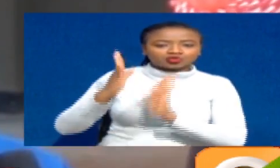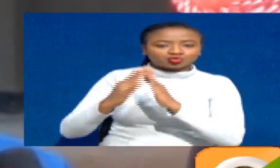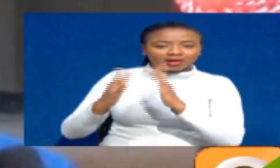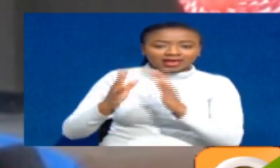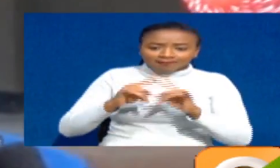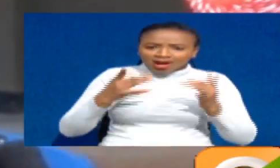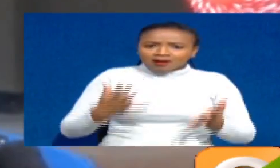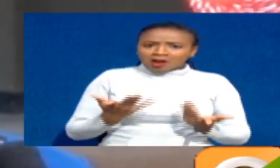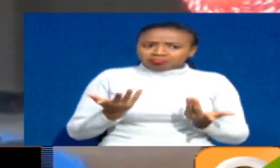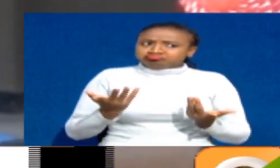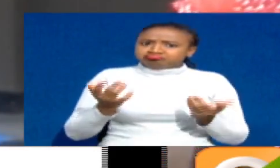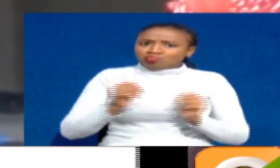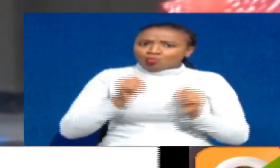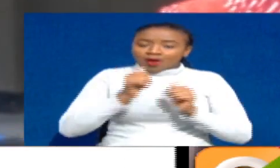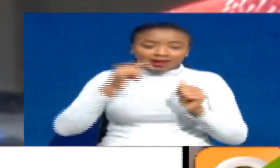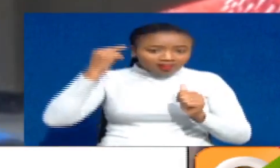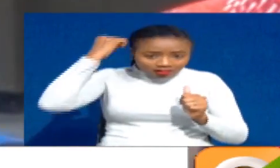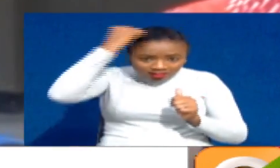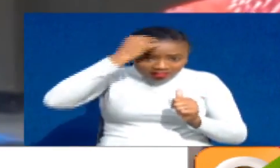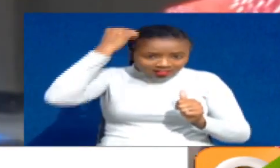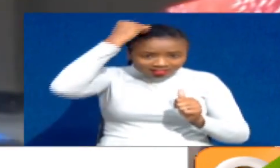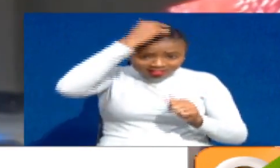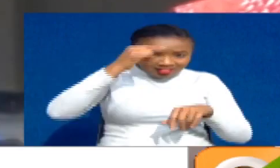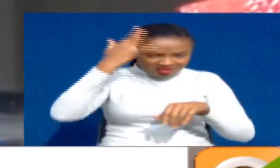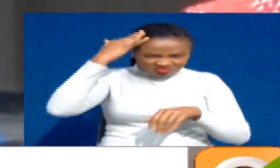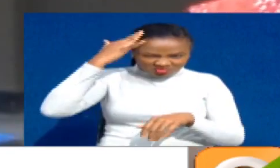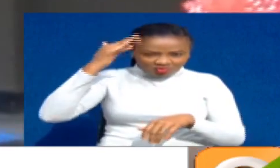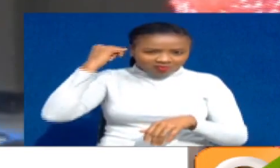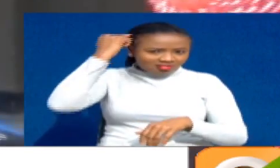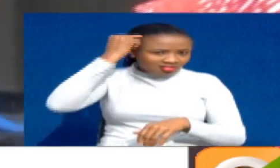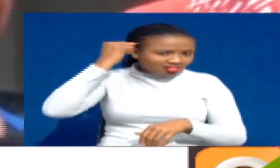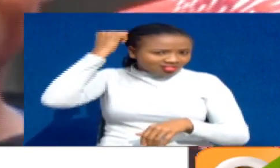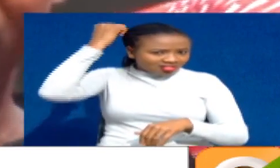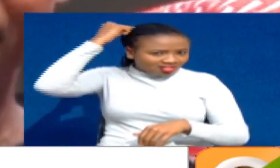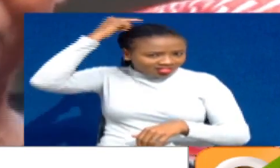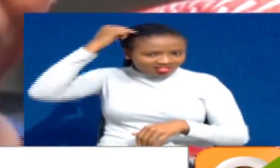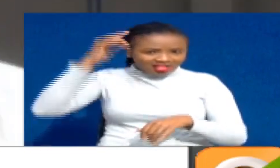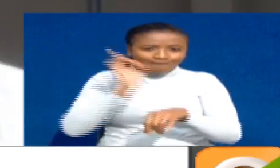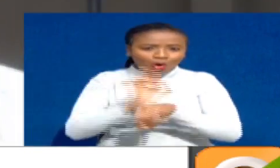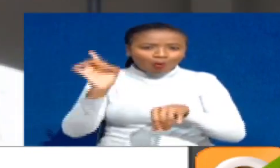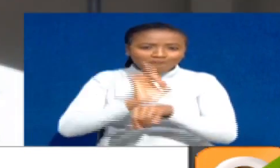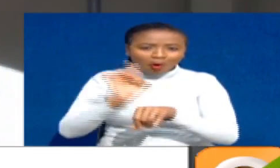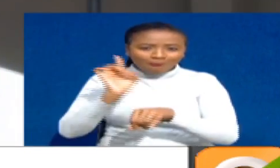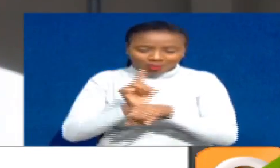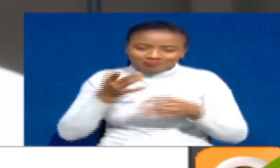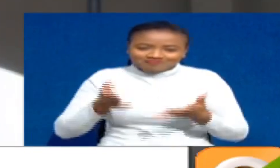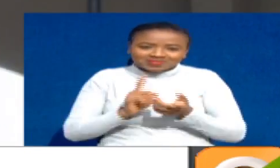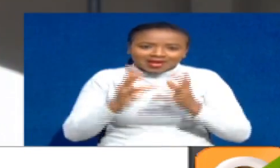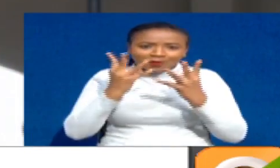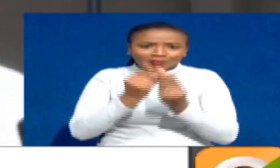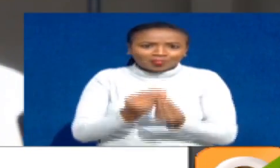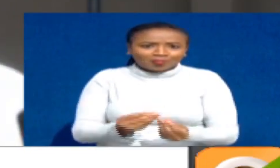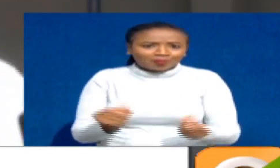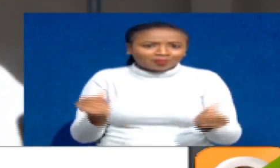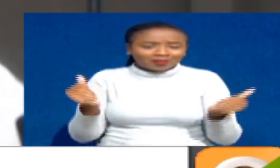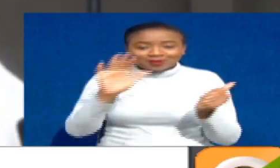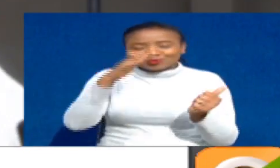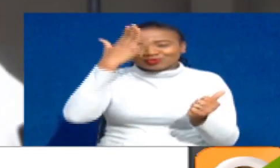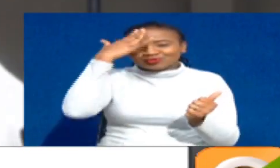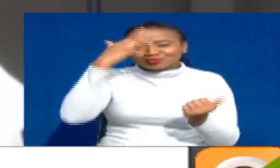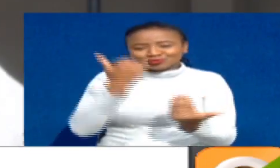Shilingi kwa kichwa imerudi chini na hizo ugonjwa ya minyo sini kama wako naye. You know the mambo ya watoto